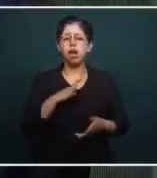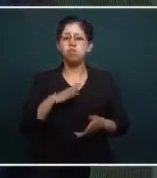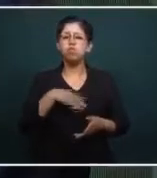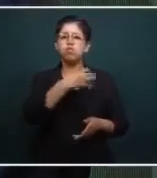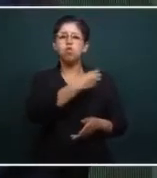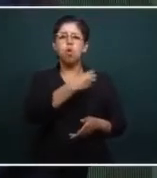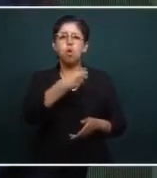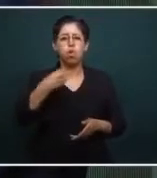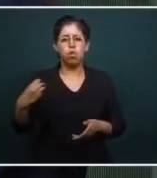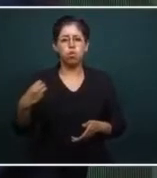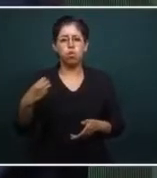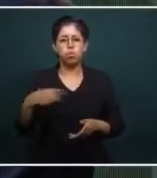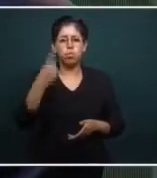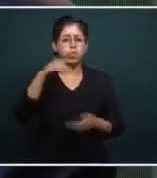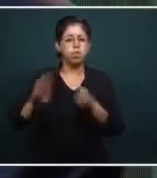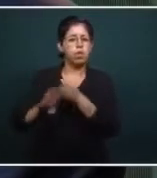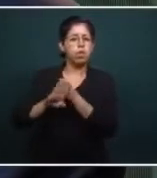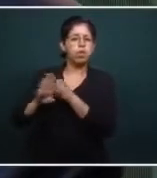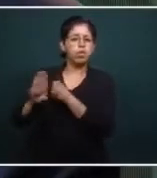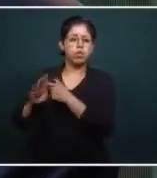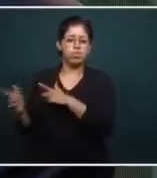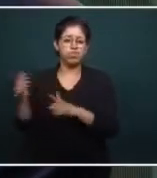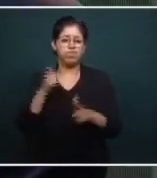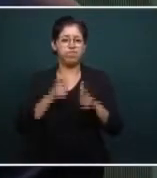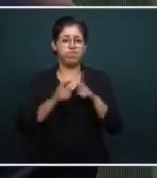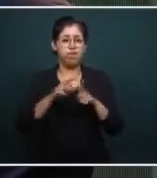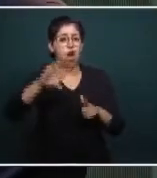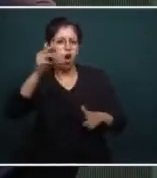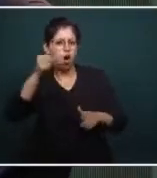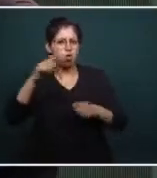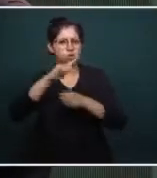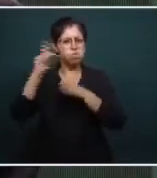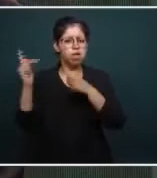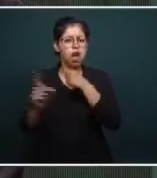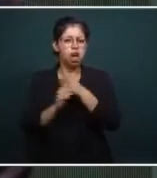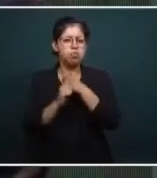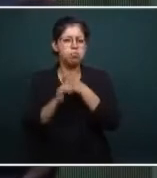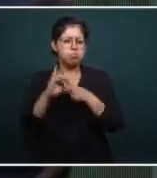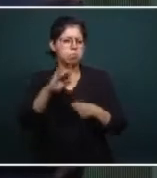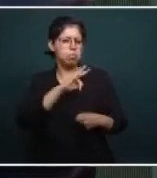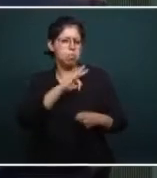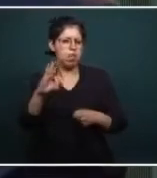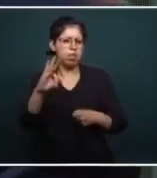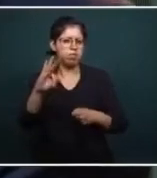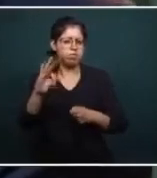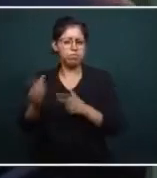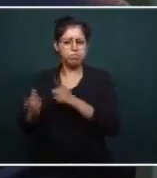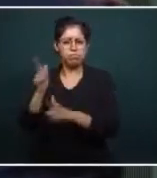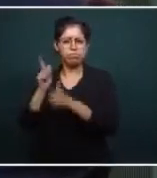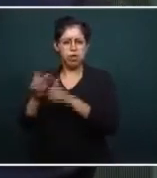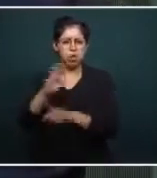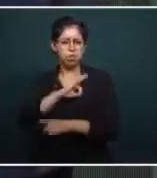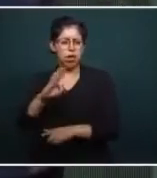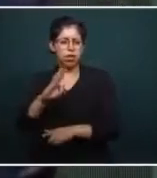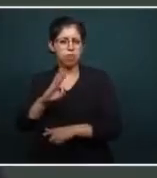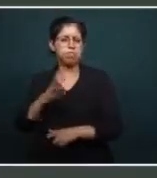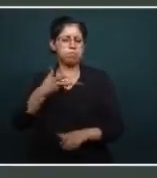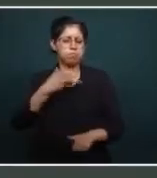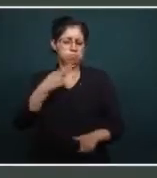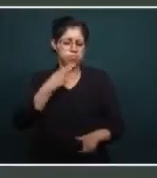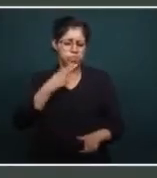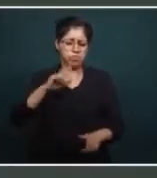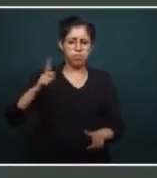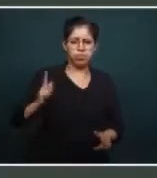it needs more control que en otros países than in other countries. en cuanto a la adquisición de armas As to the acquisition of